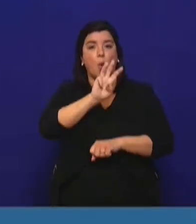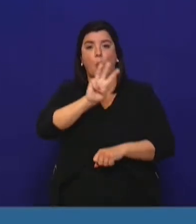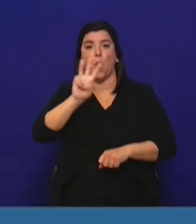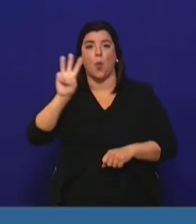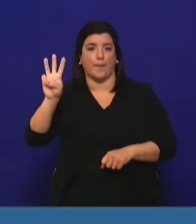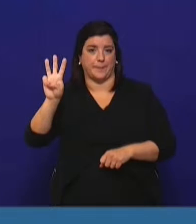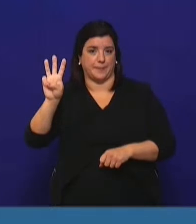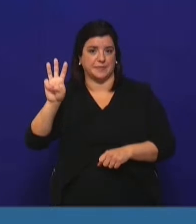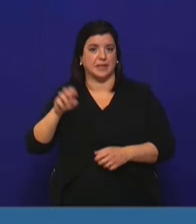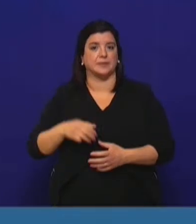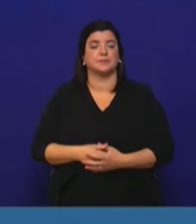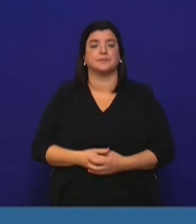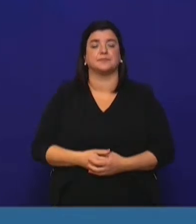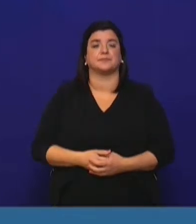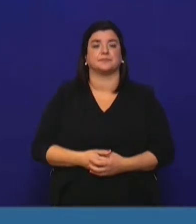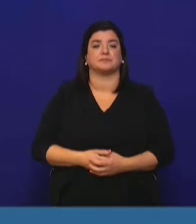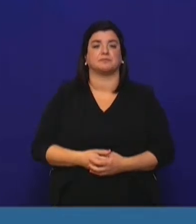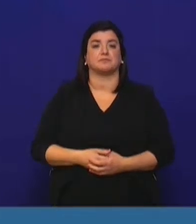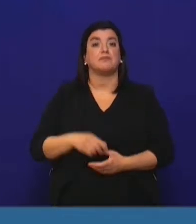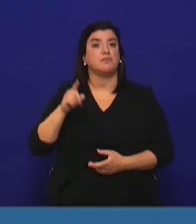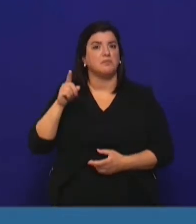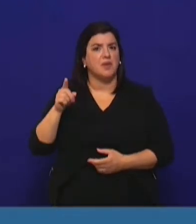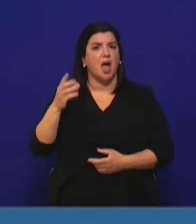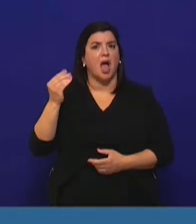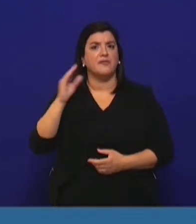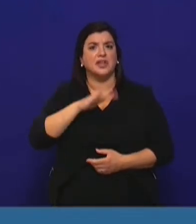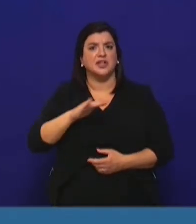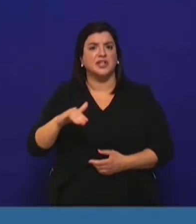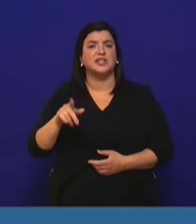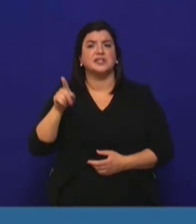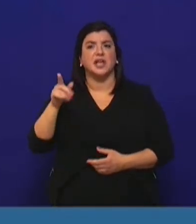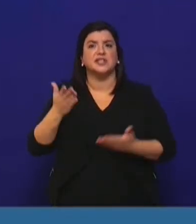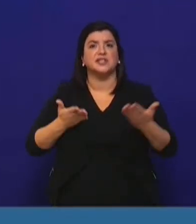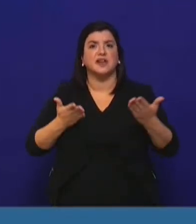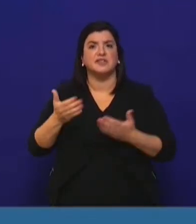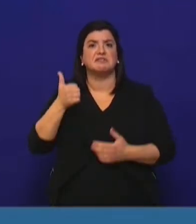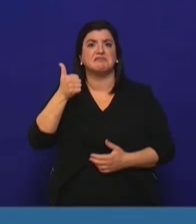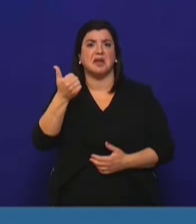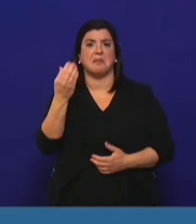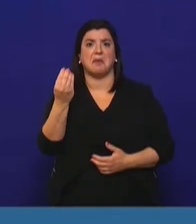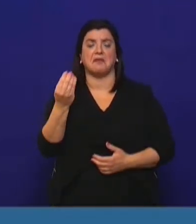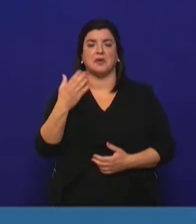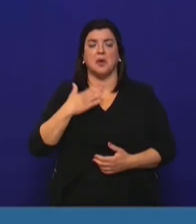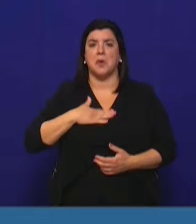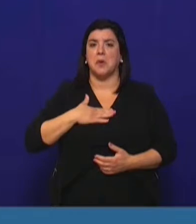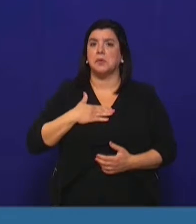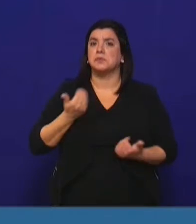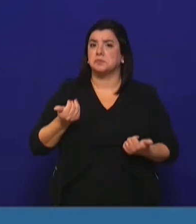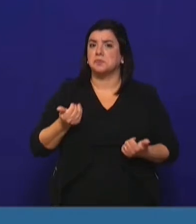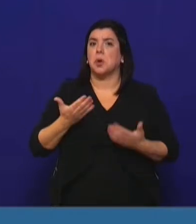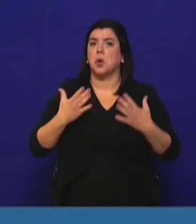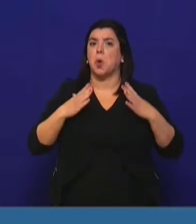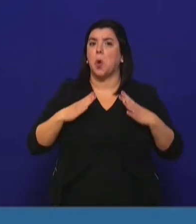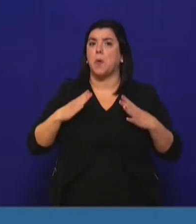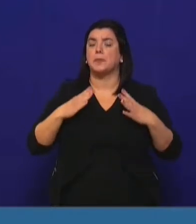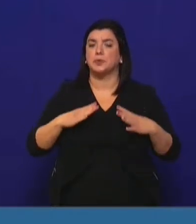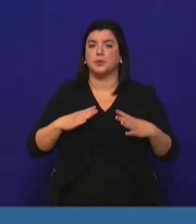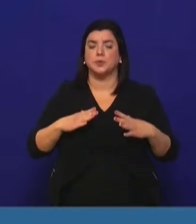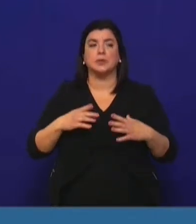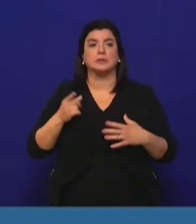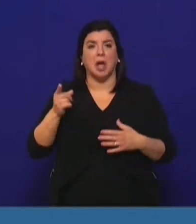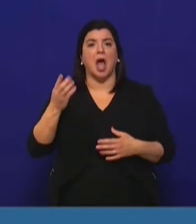fatti dan qed naraw li ħafna nies sabu dan is-servizz tajjeb ħafna wkoll u qed jiġi utilizzat li fatti